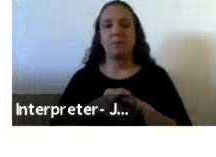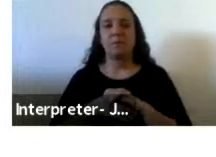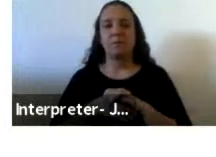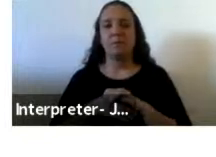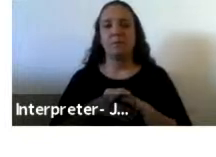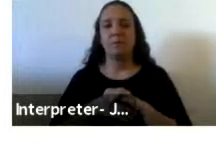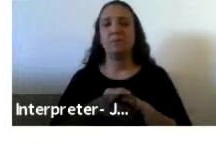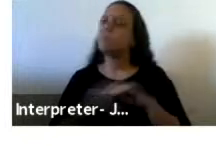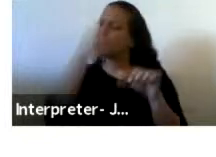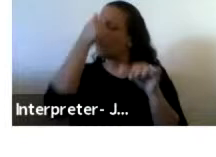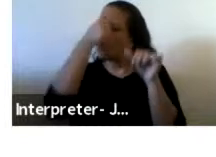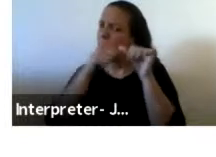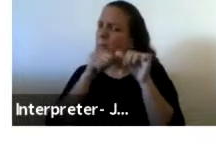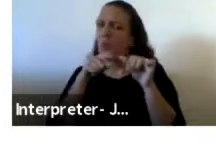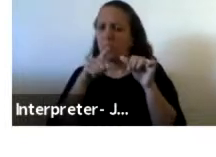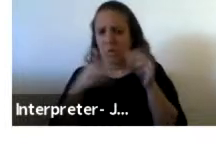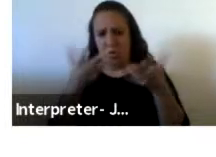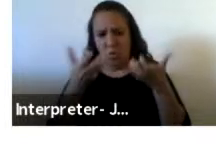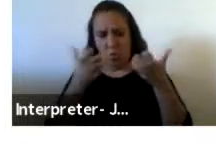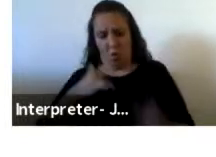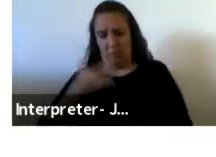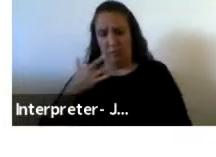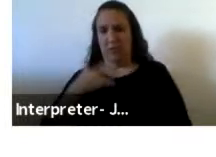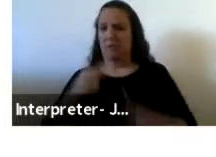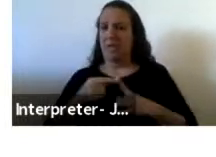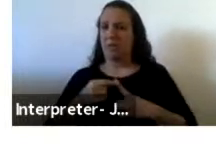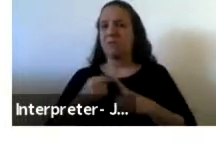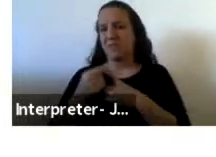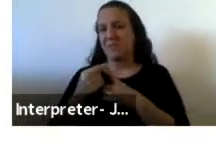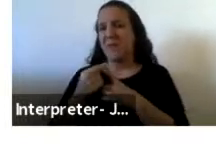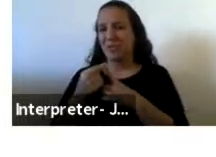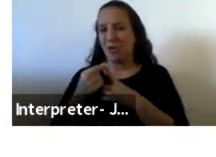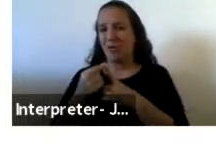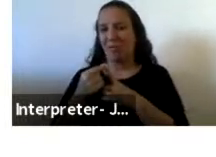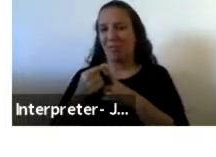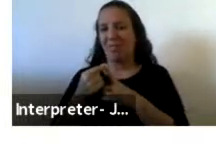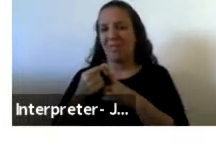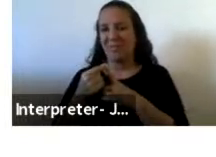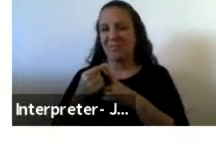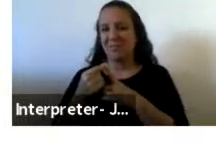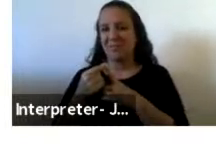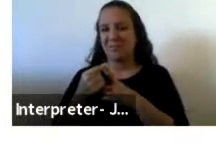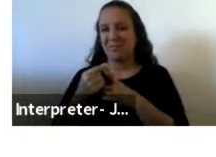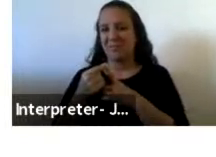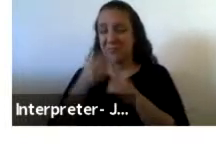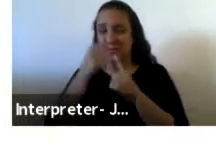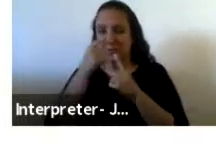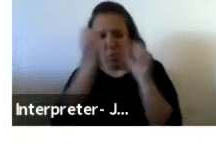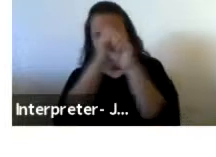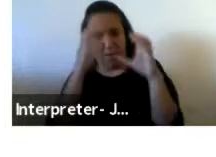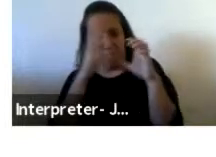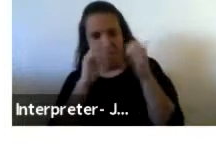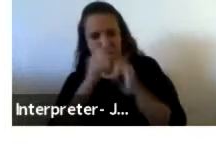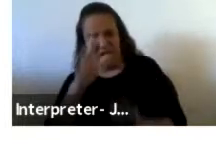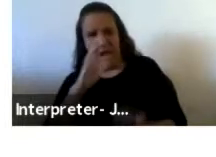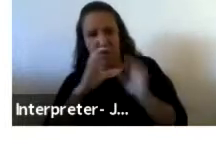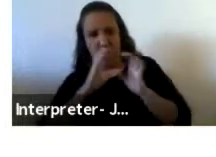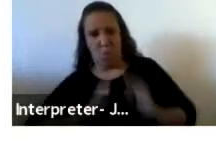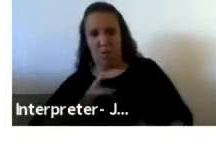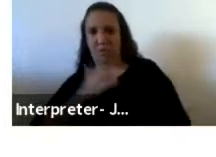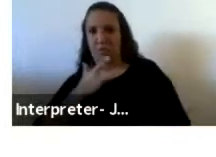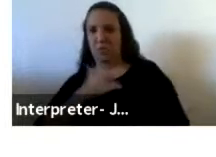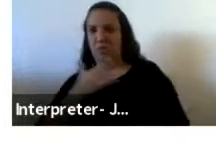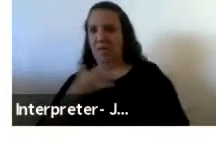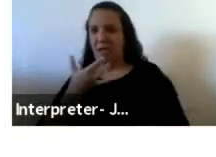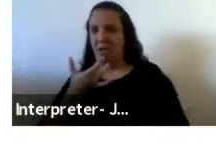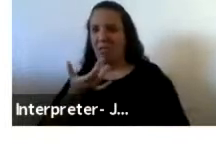you have to be made to feel special, unique as a business owner. So imagine how your customers must feel and how your customers actually